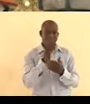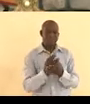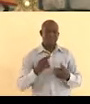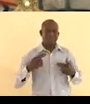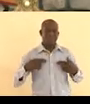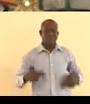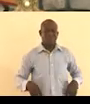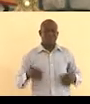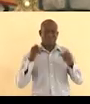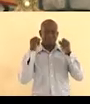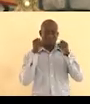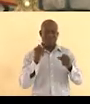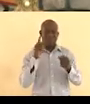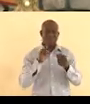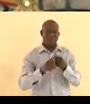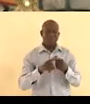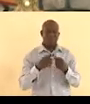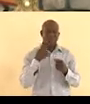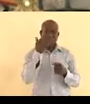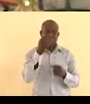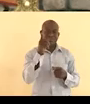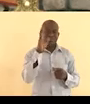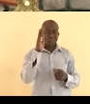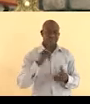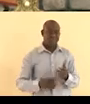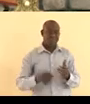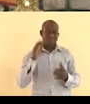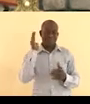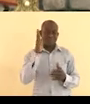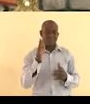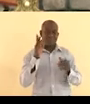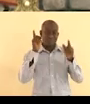for some human power to tell you what will happen.